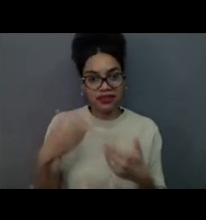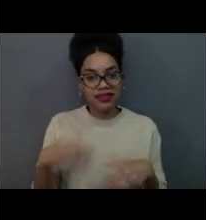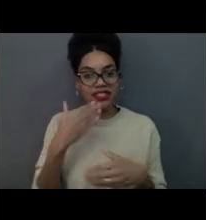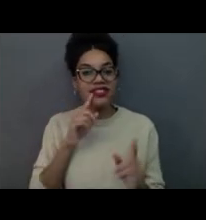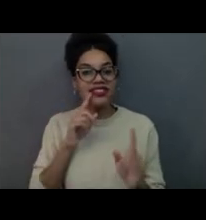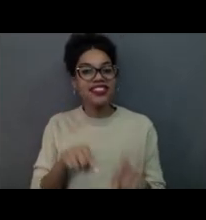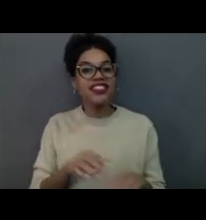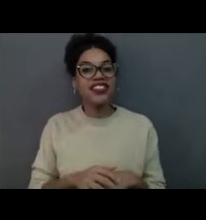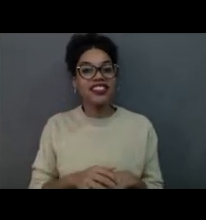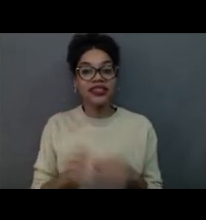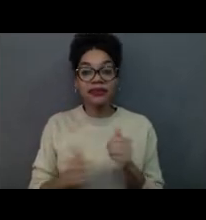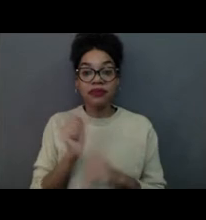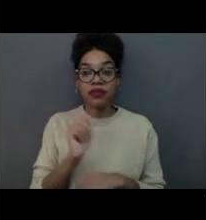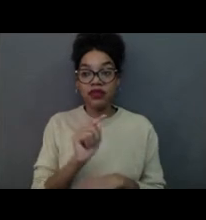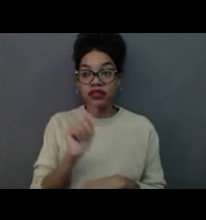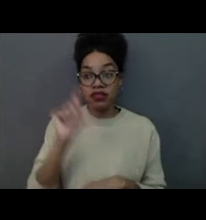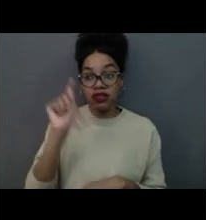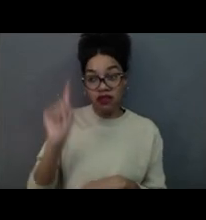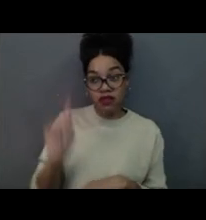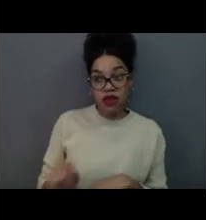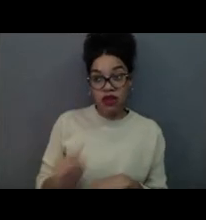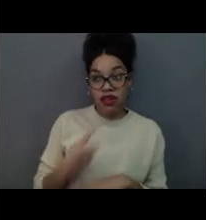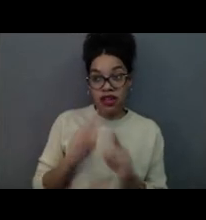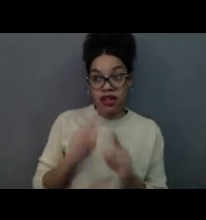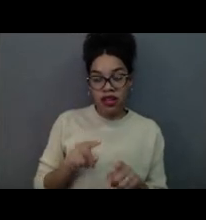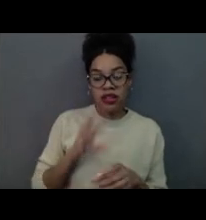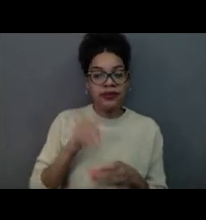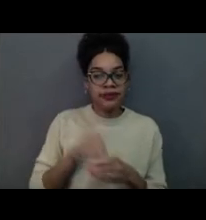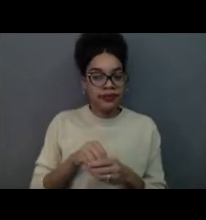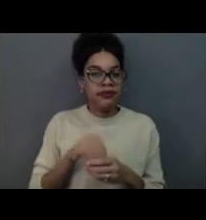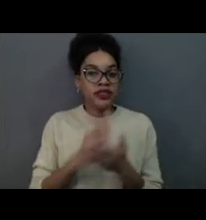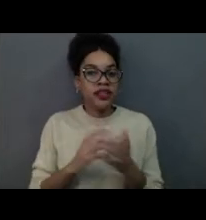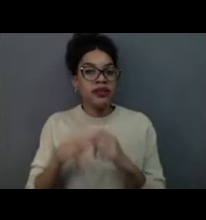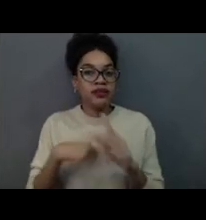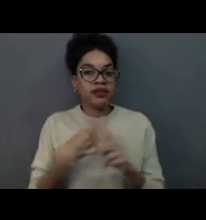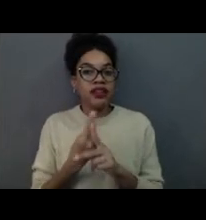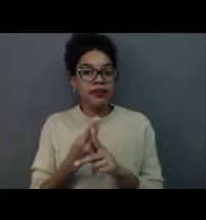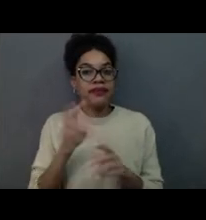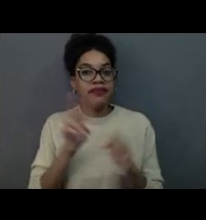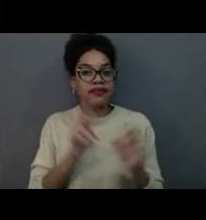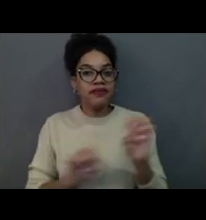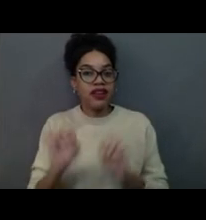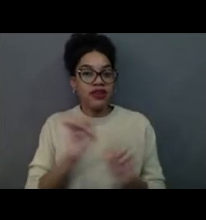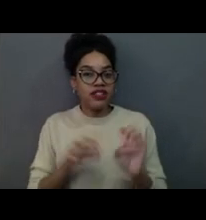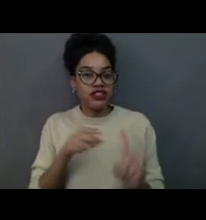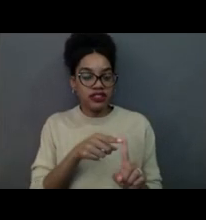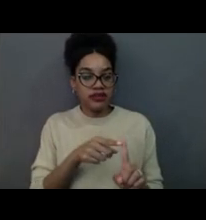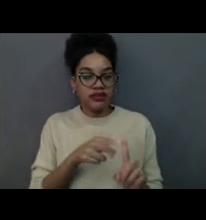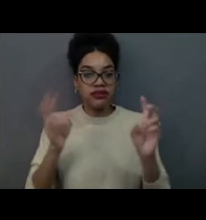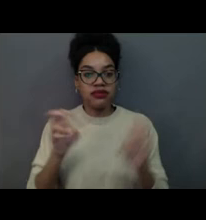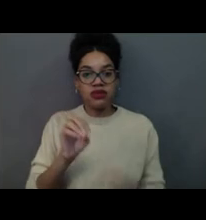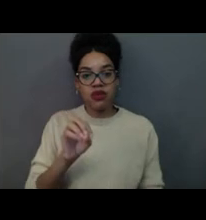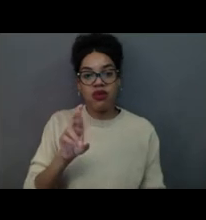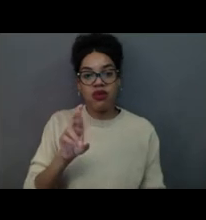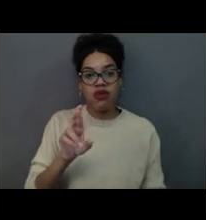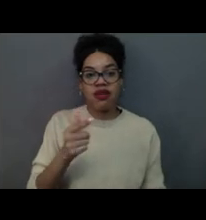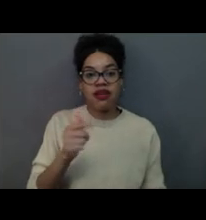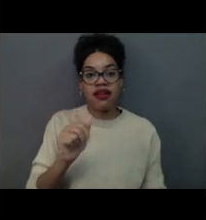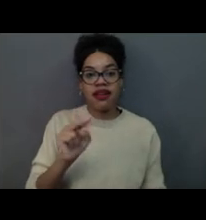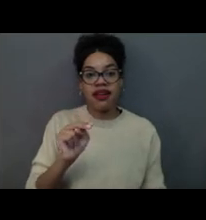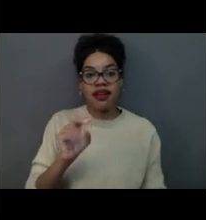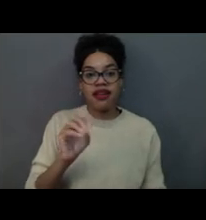Those are pretty good. Most of those are involving some sort of evaluation that we would call organoleptic evaluation. So that is